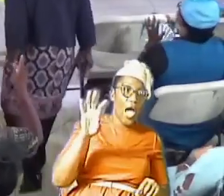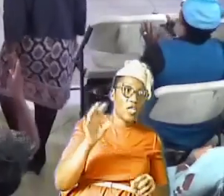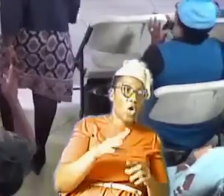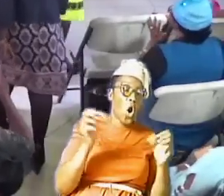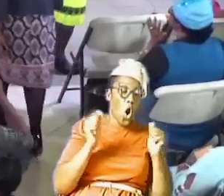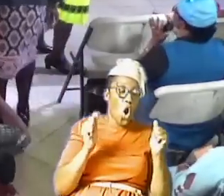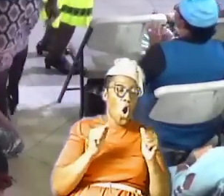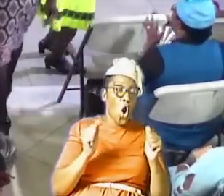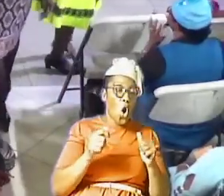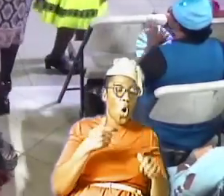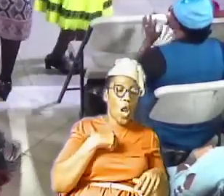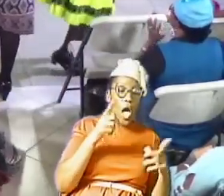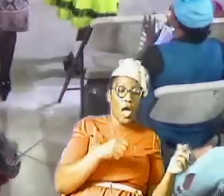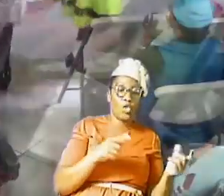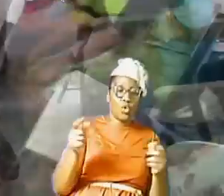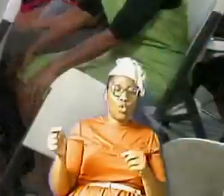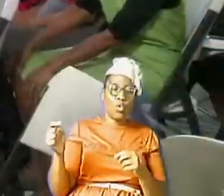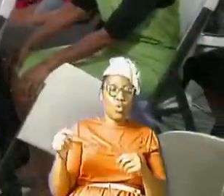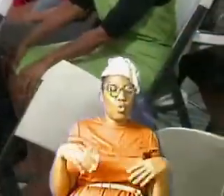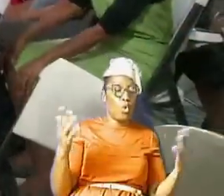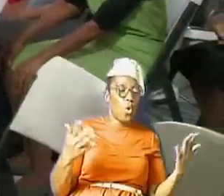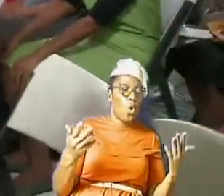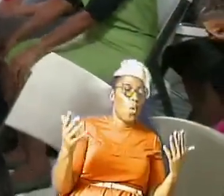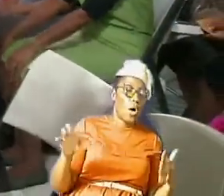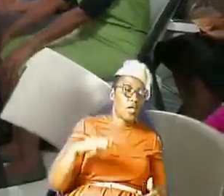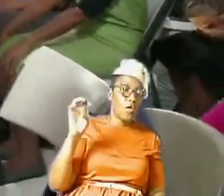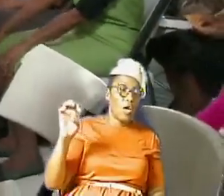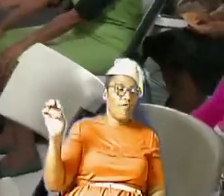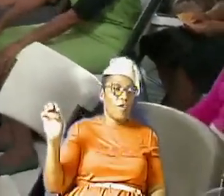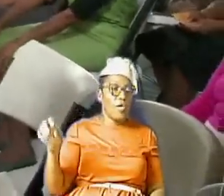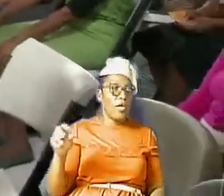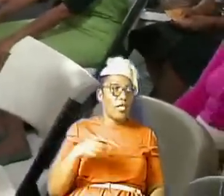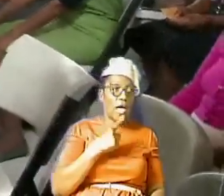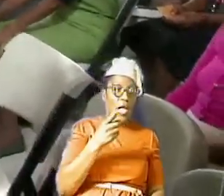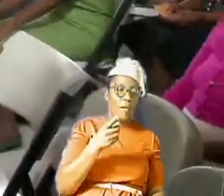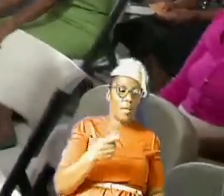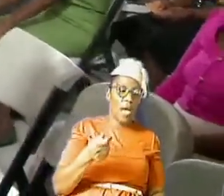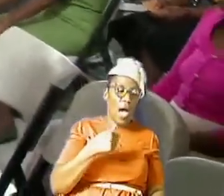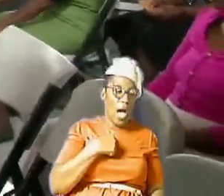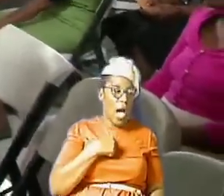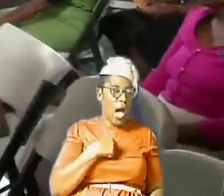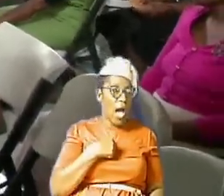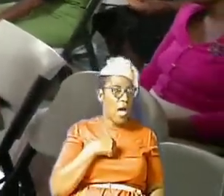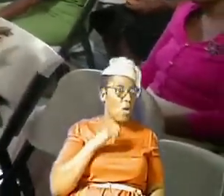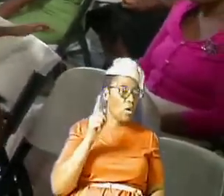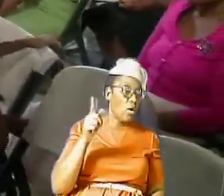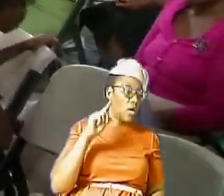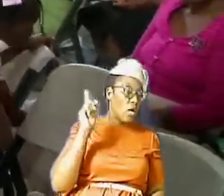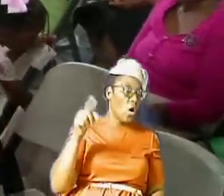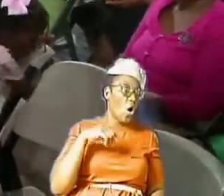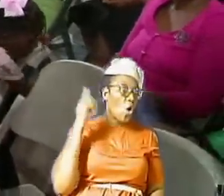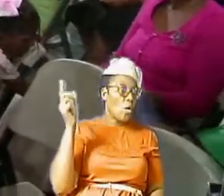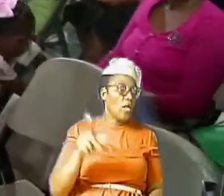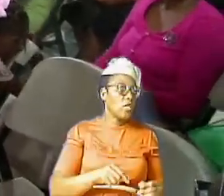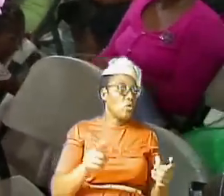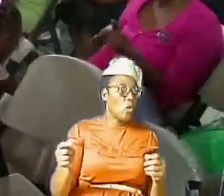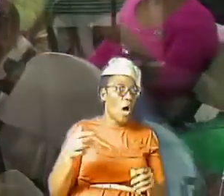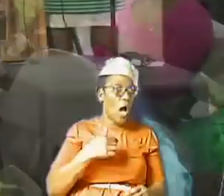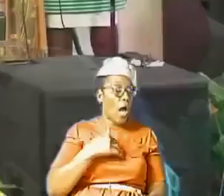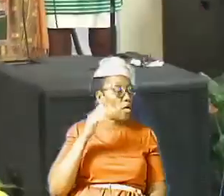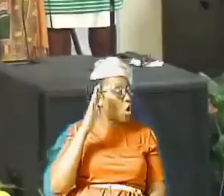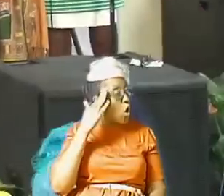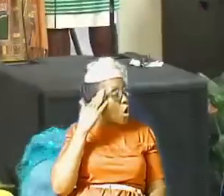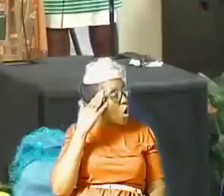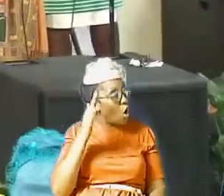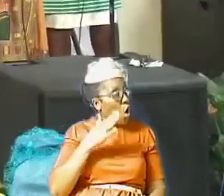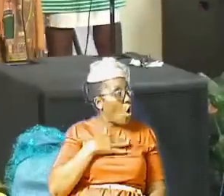heat and cold. I'll do whatsoever with this night. Will always